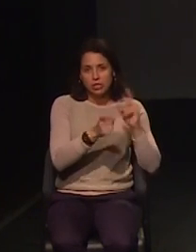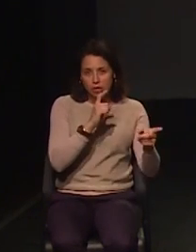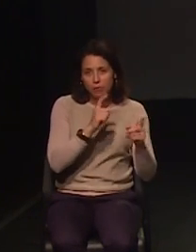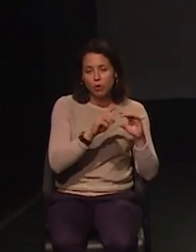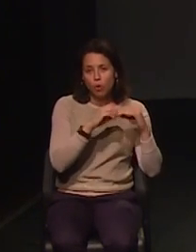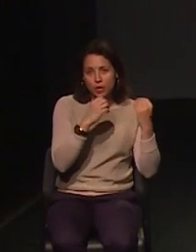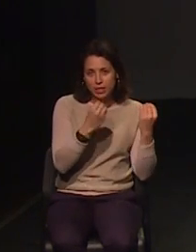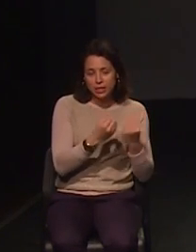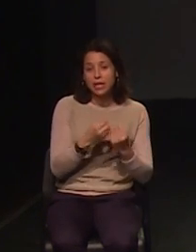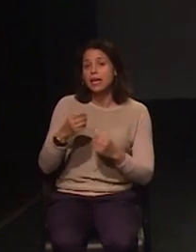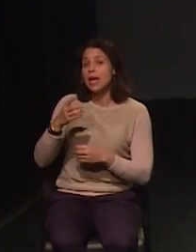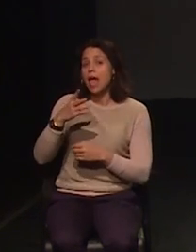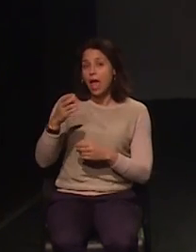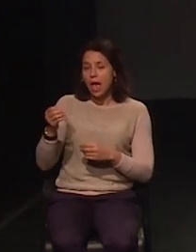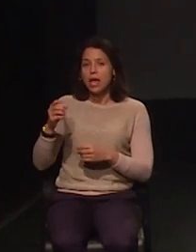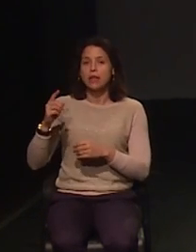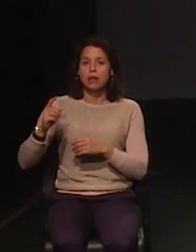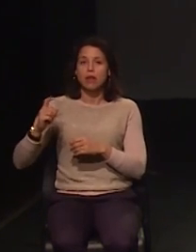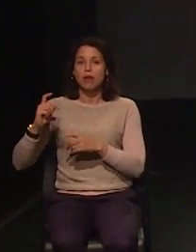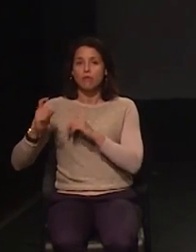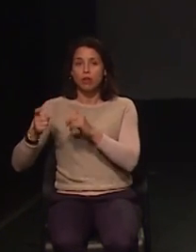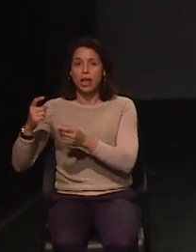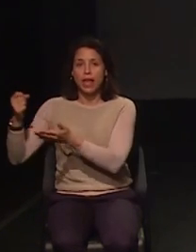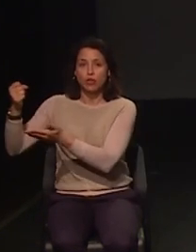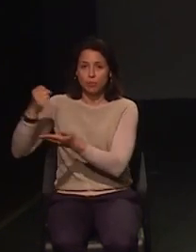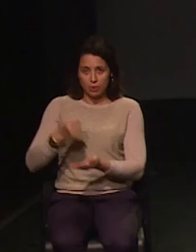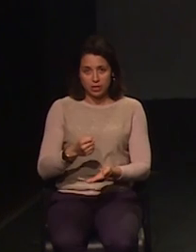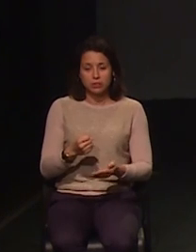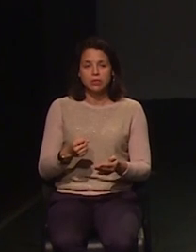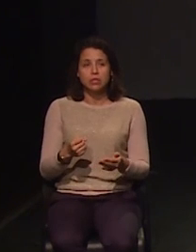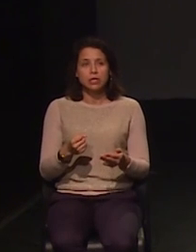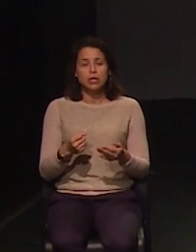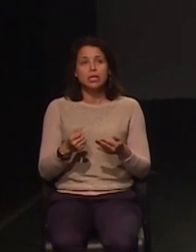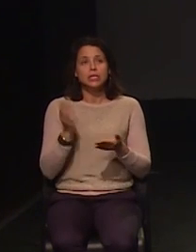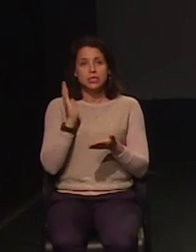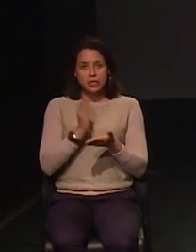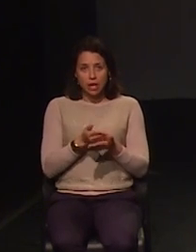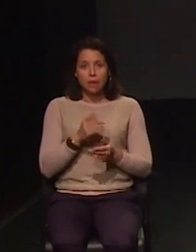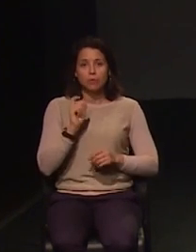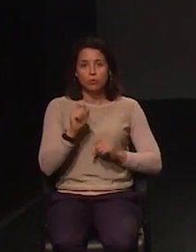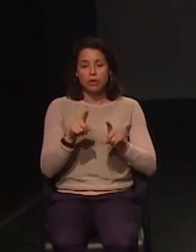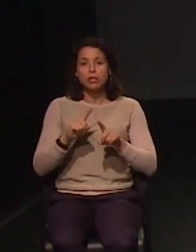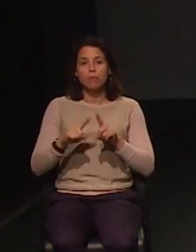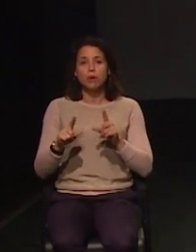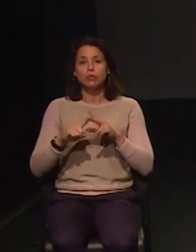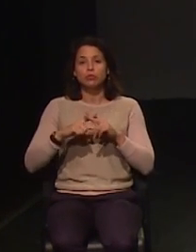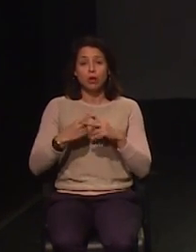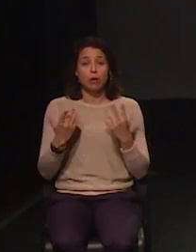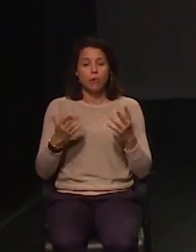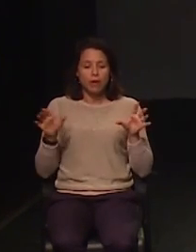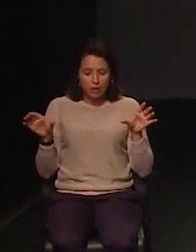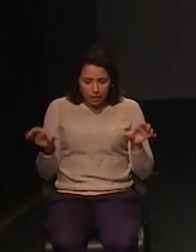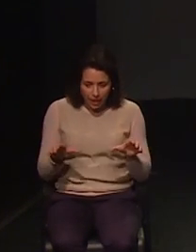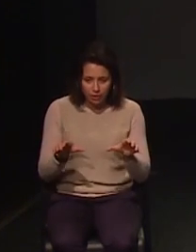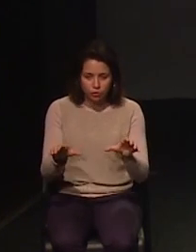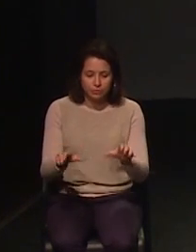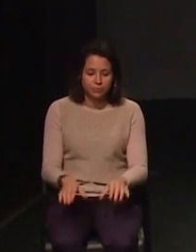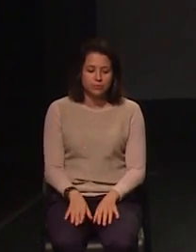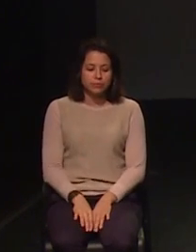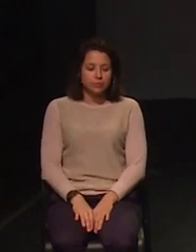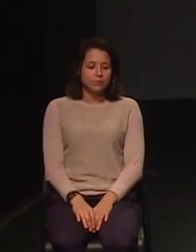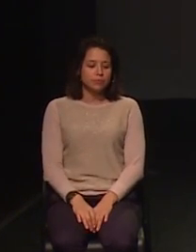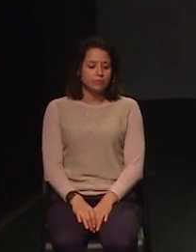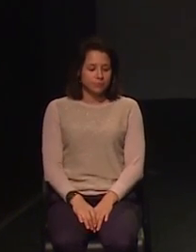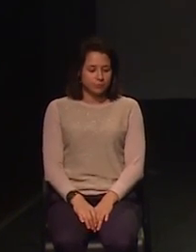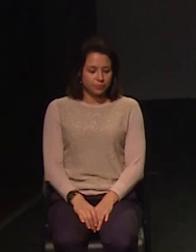asking questions to begin taking action. Someone in the previous panel about diversity on boards talked